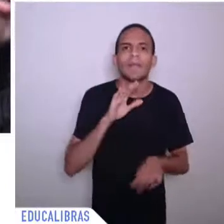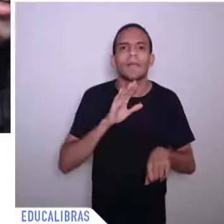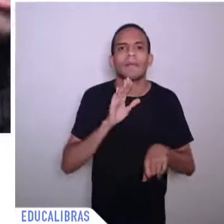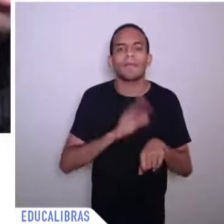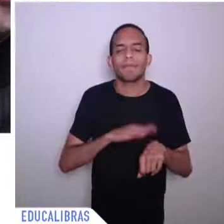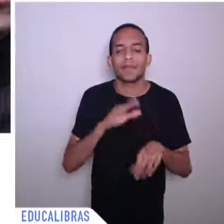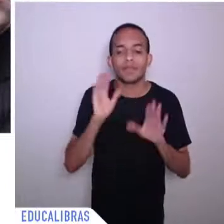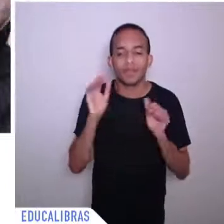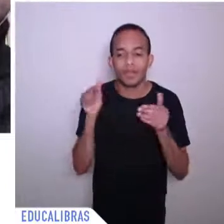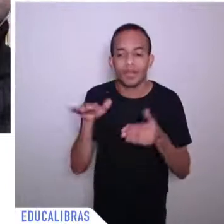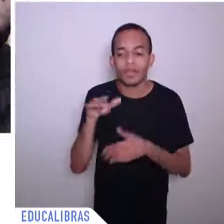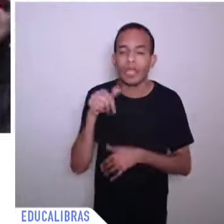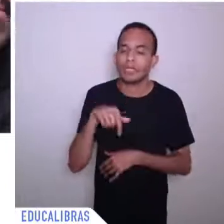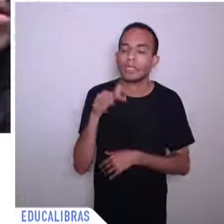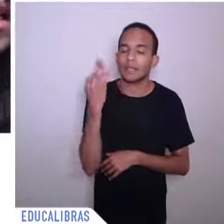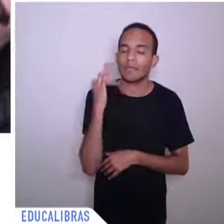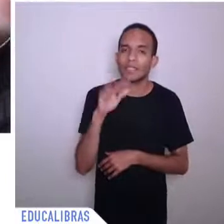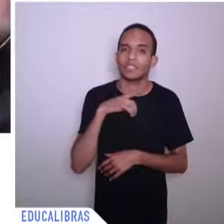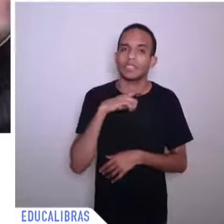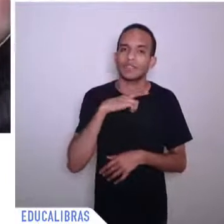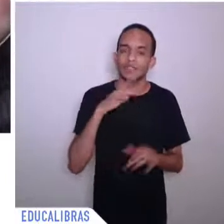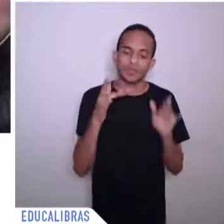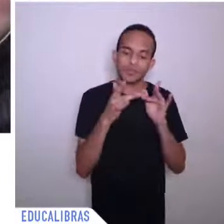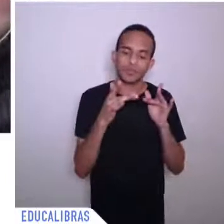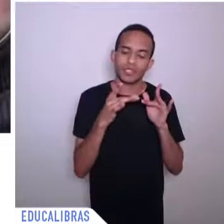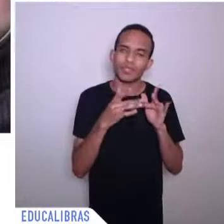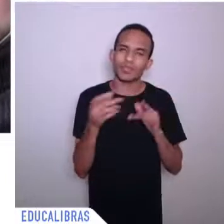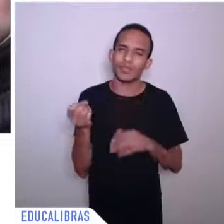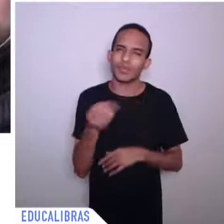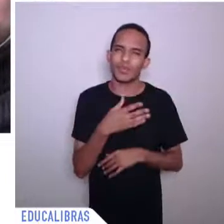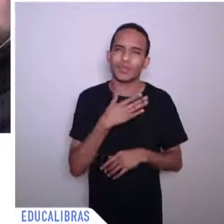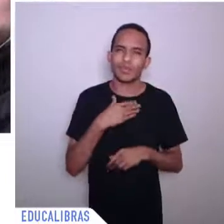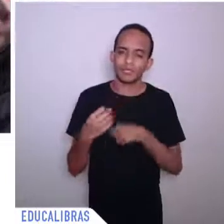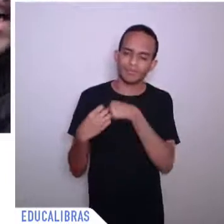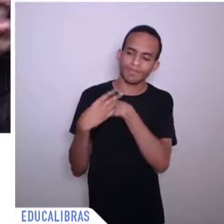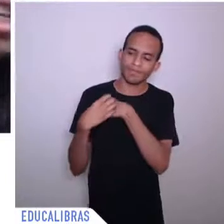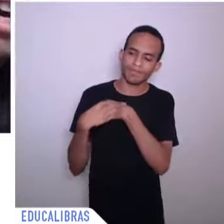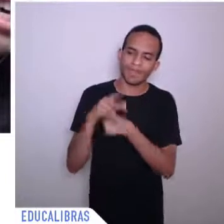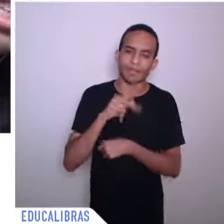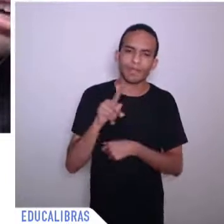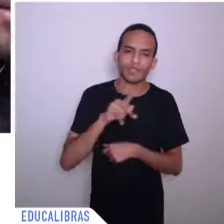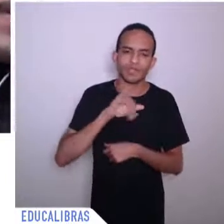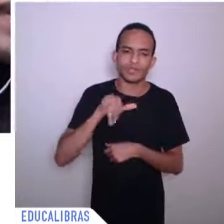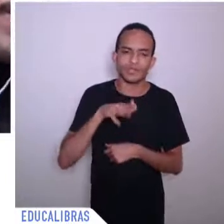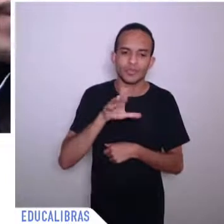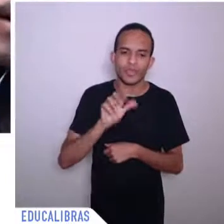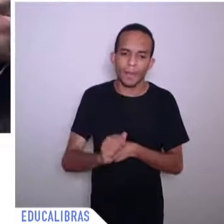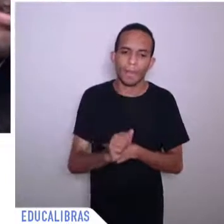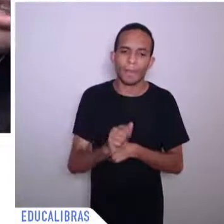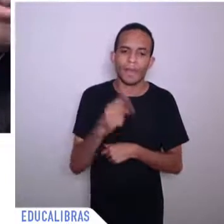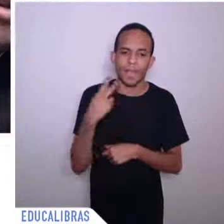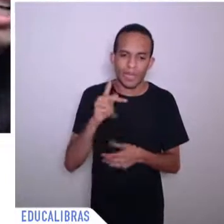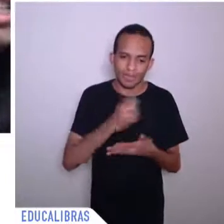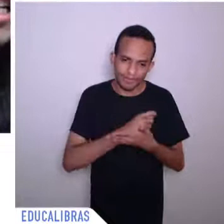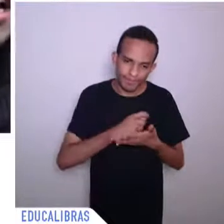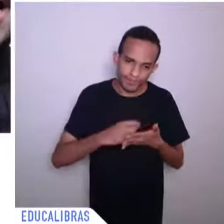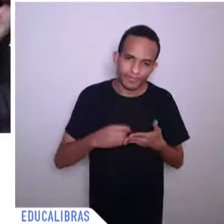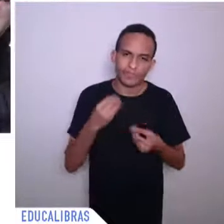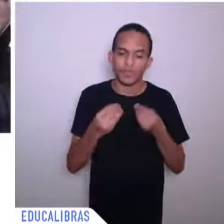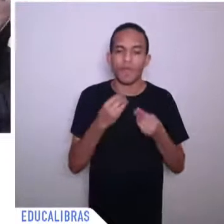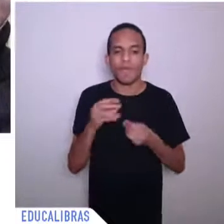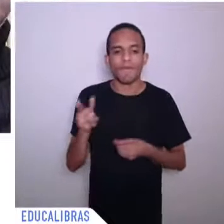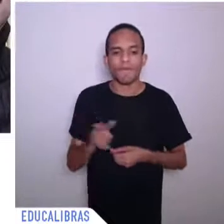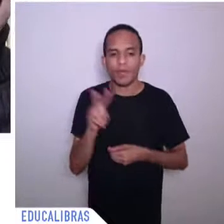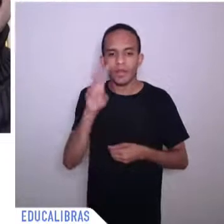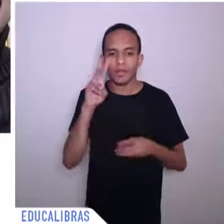more direct democracy, specifically in France. Here, I was talking to my research supervisor, Julia